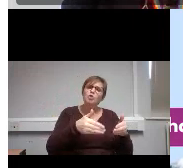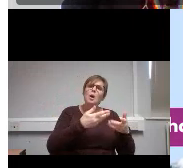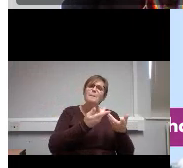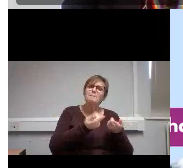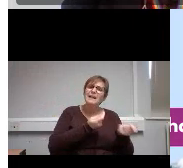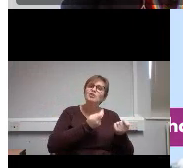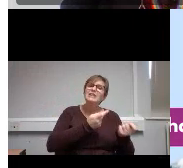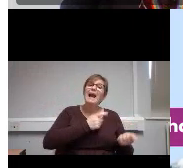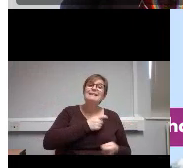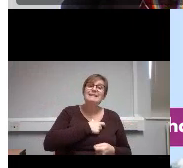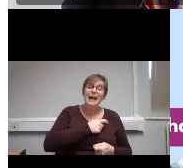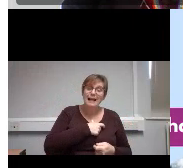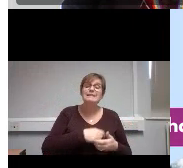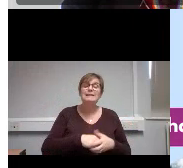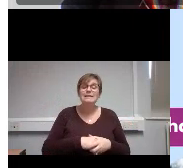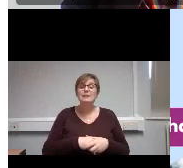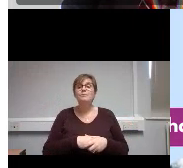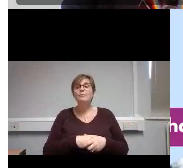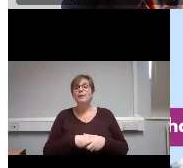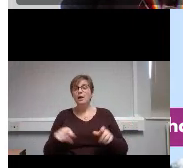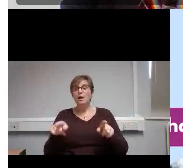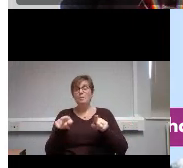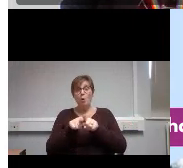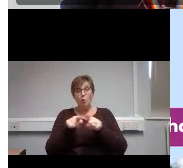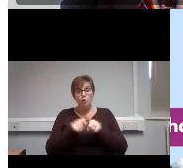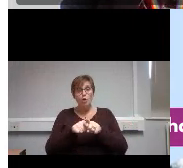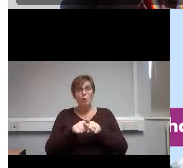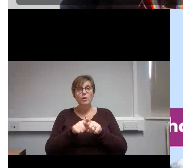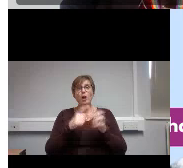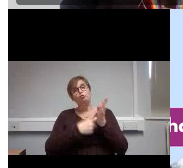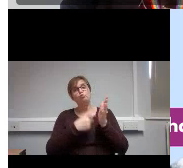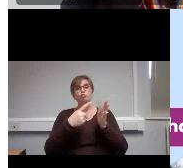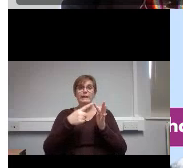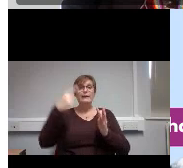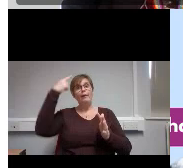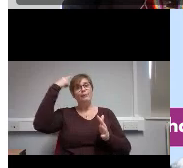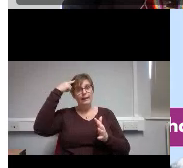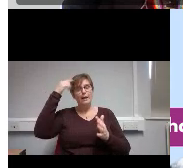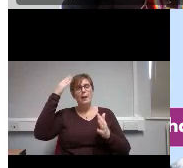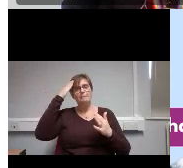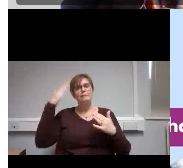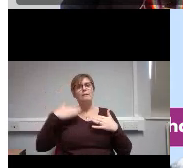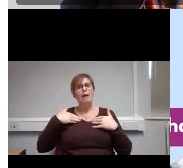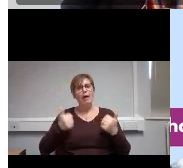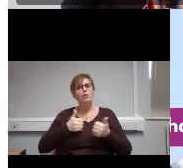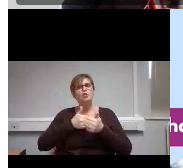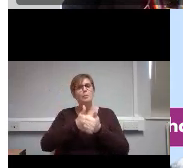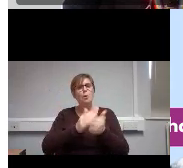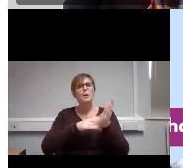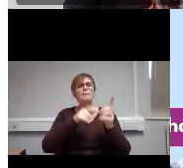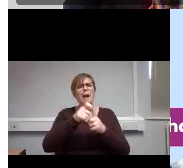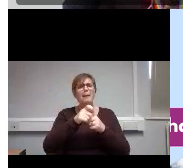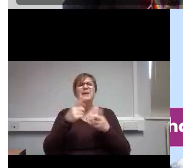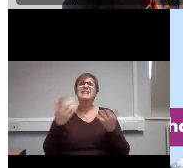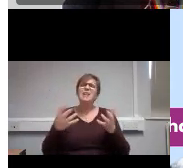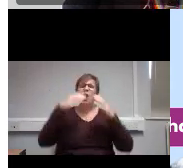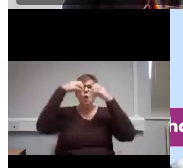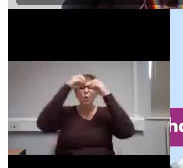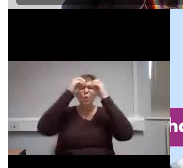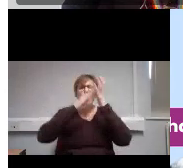anxiety. There's also the Rethink Mental Health Support Map. So this is a Google map which shows all